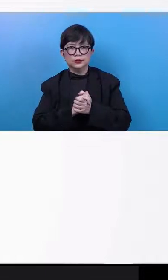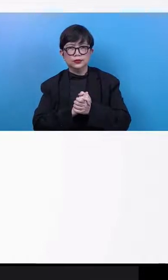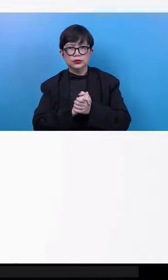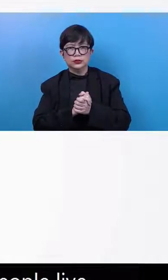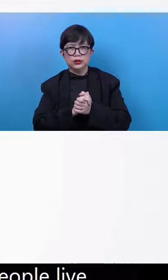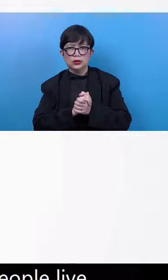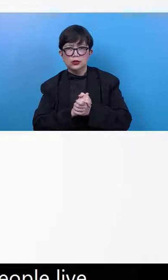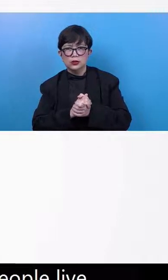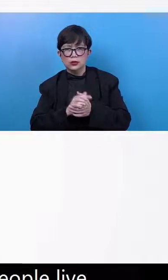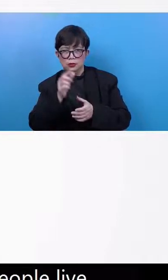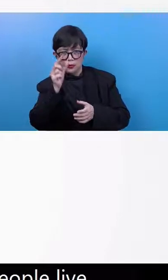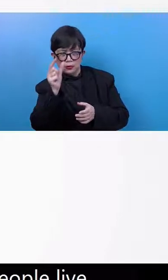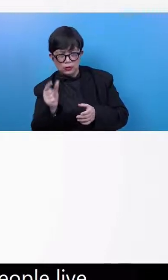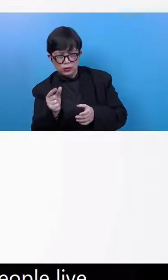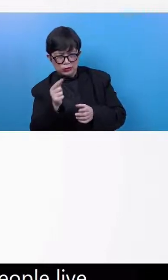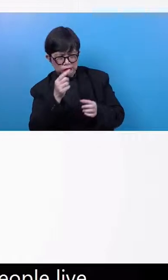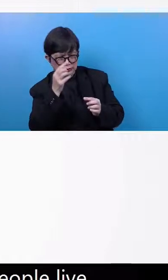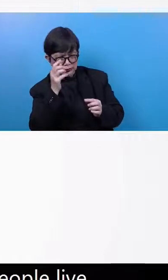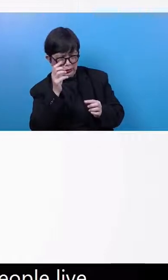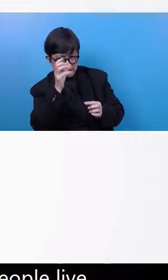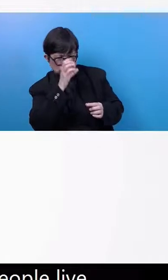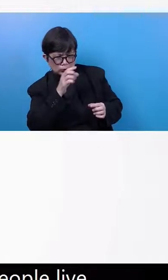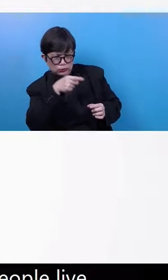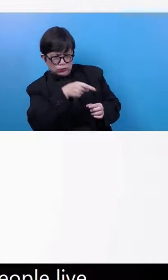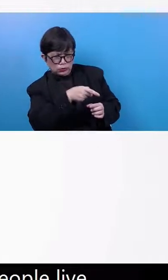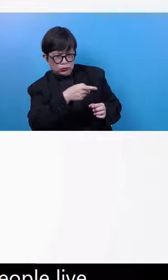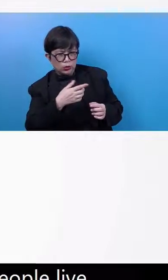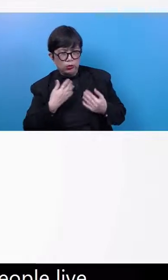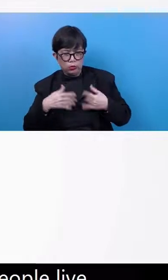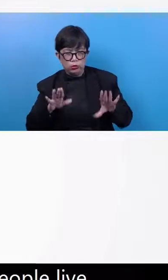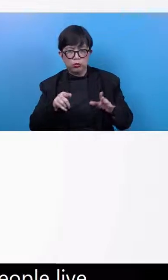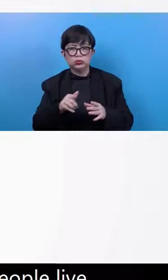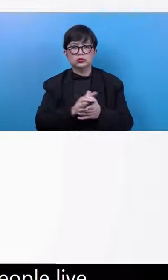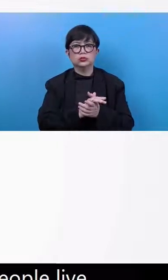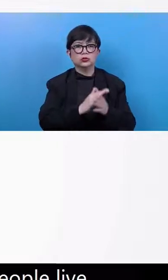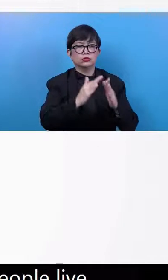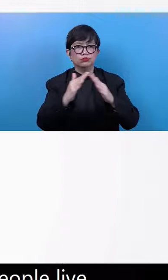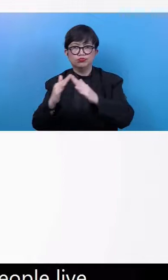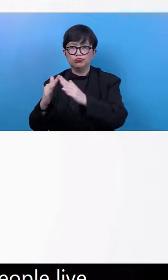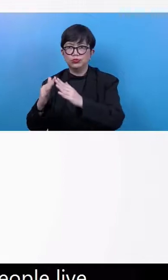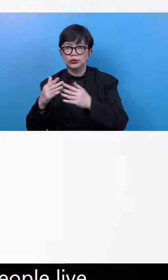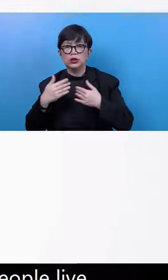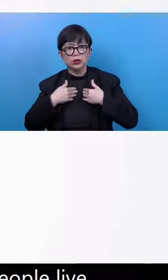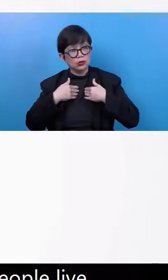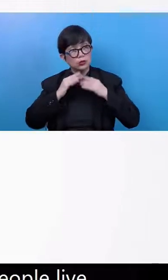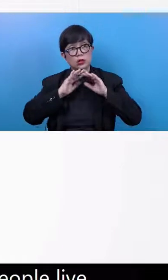regardless of where people live, how satisfied they are with their lives.